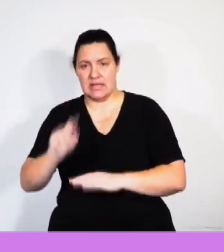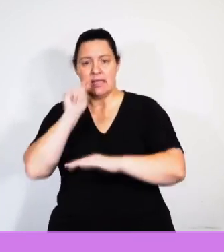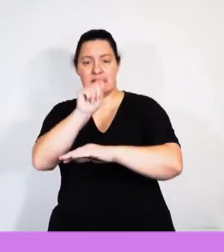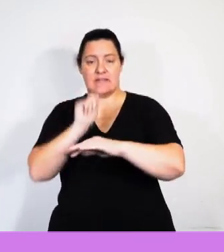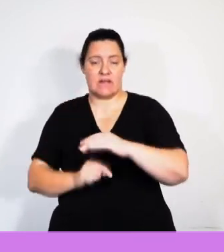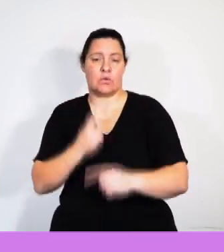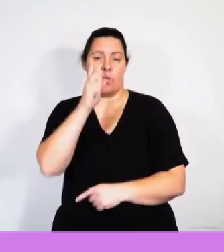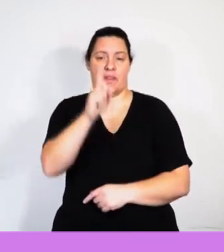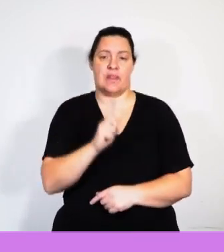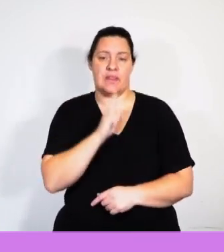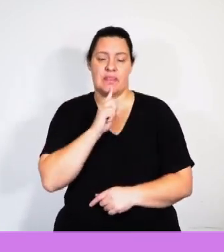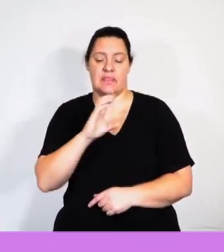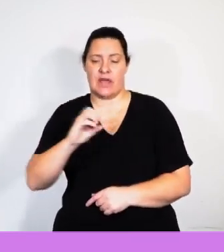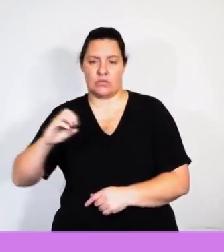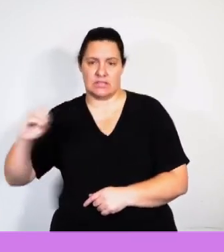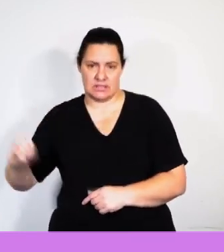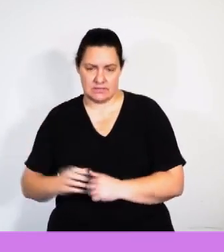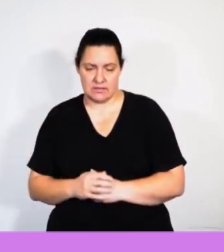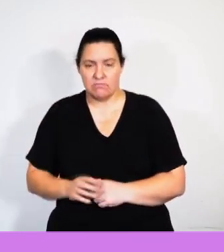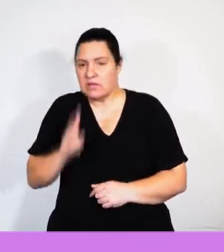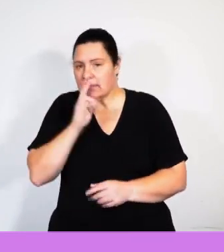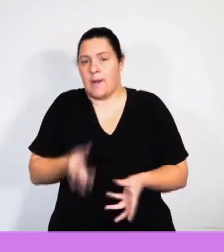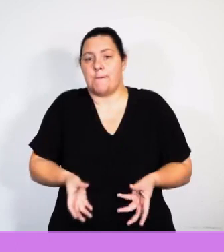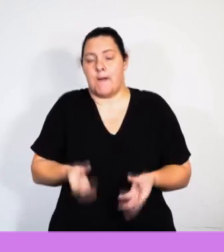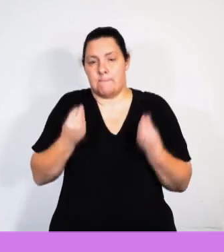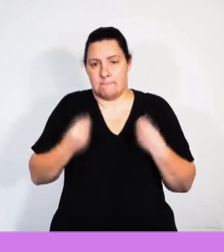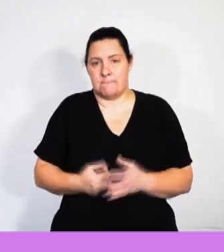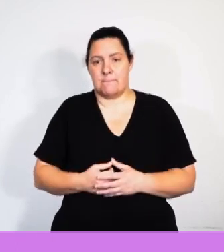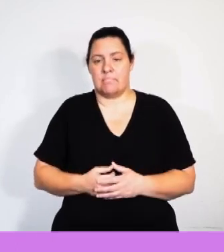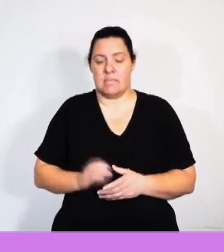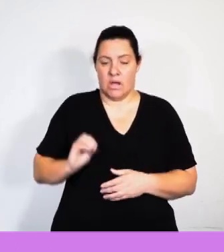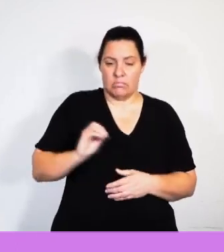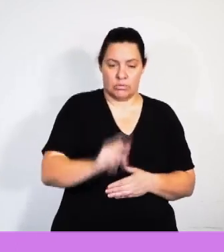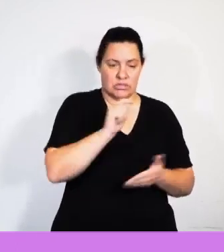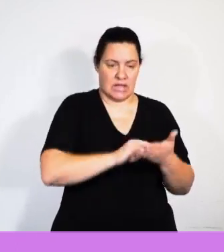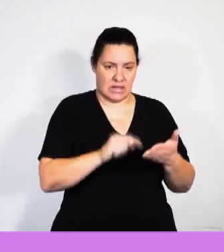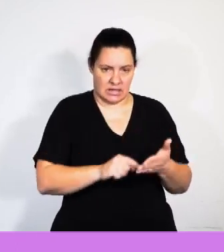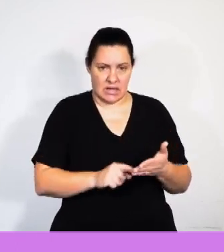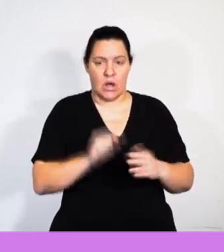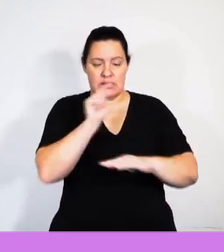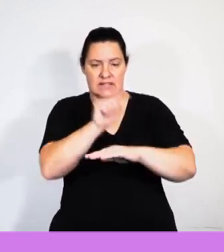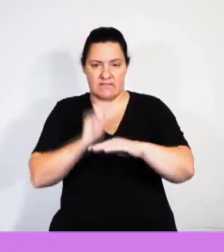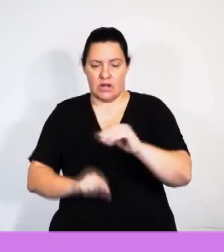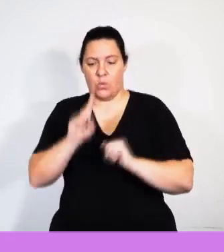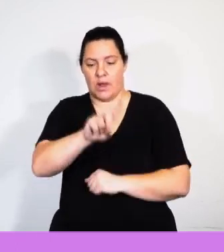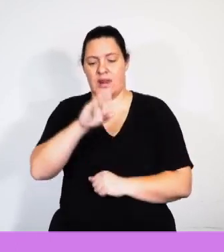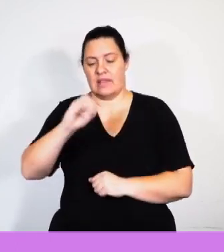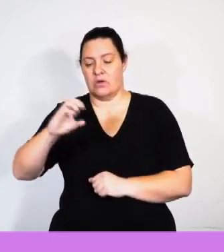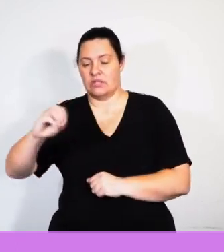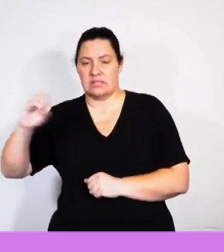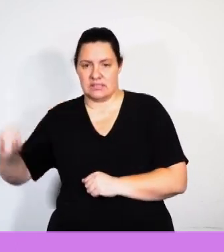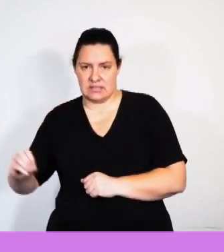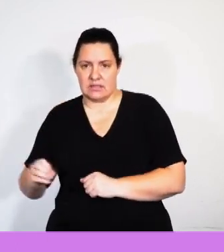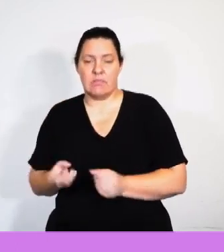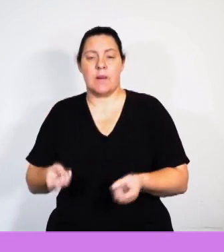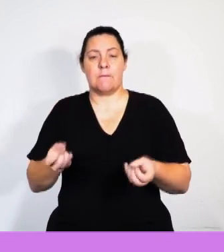4,920 by 1,000. Let's see what we get. We then say divide by 1,000.